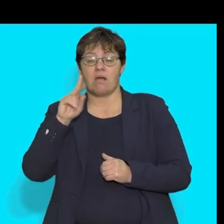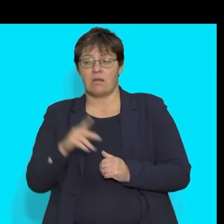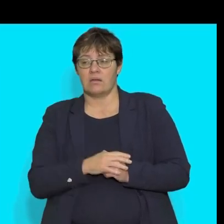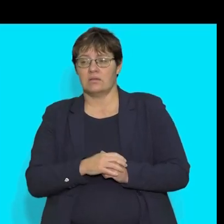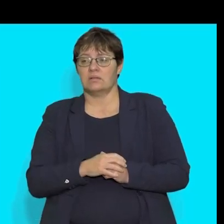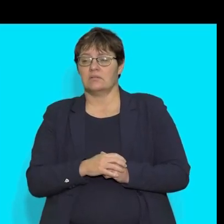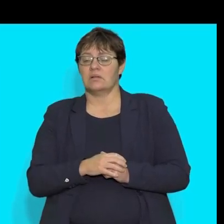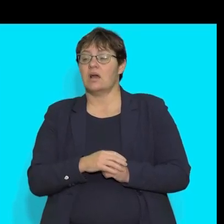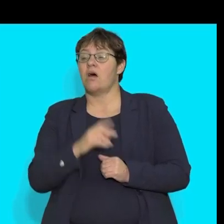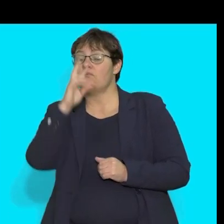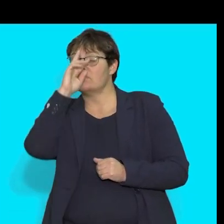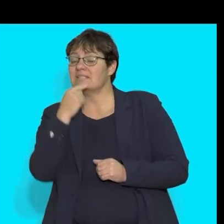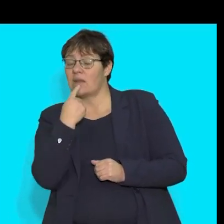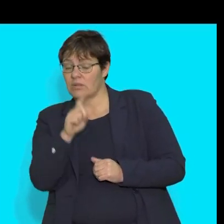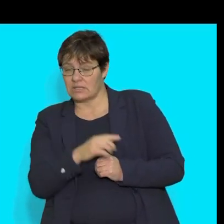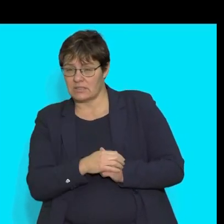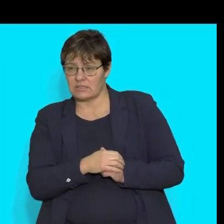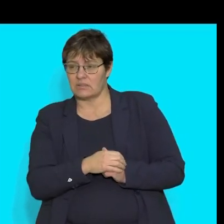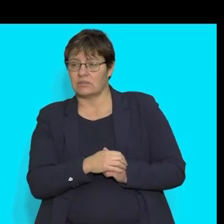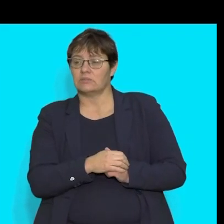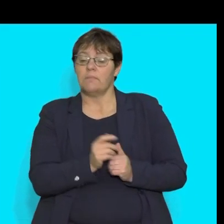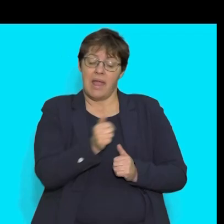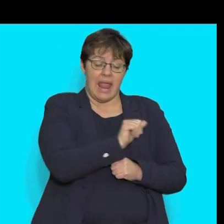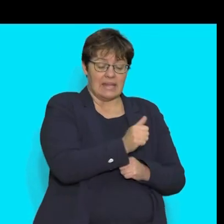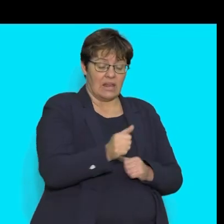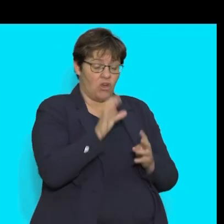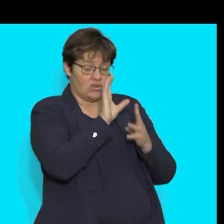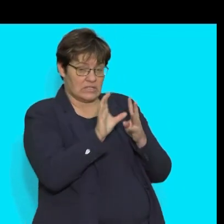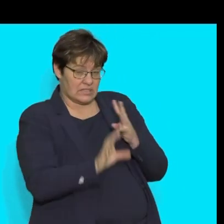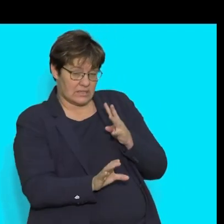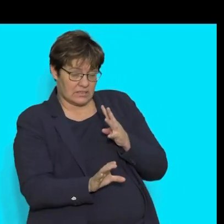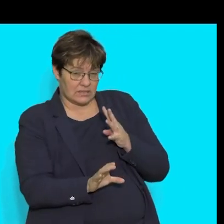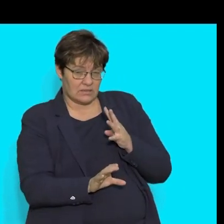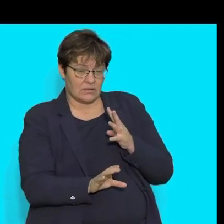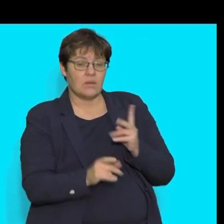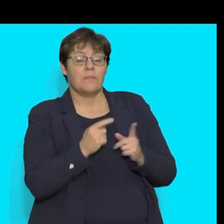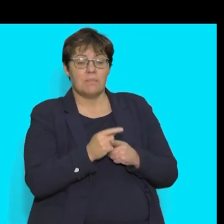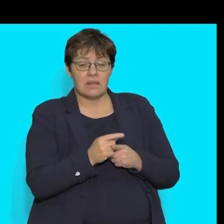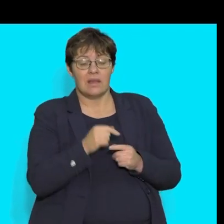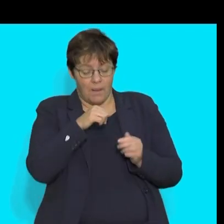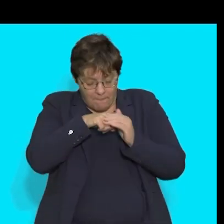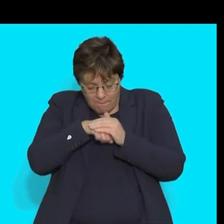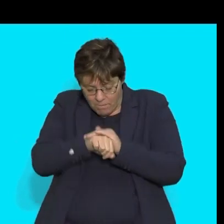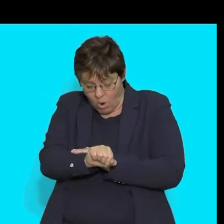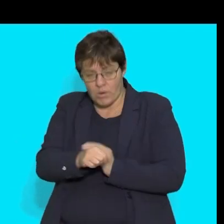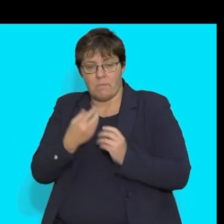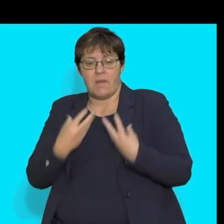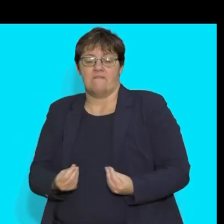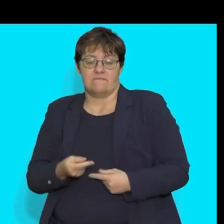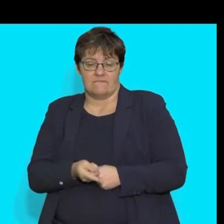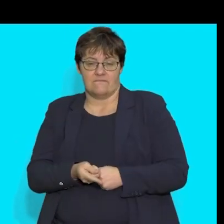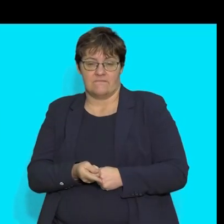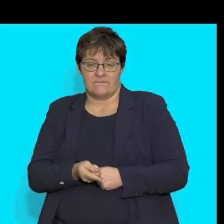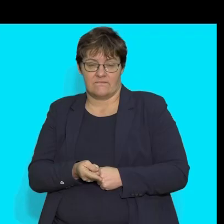guys, that an inherited characteristic is a characteristic an offspring is born with.